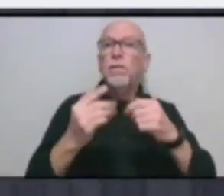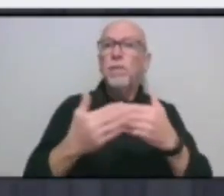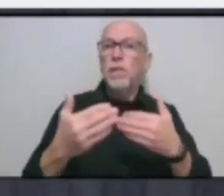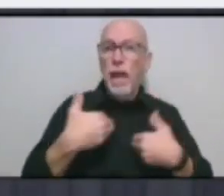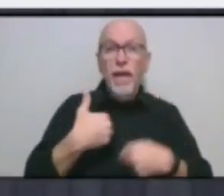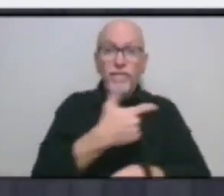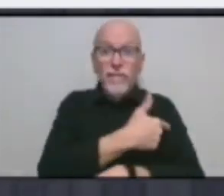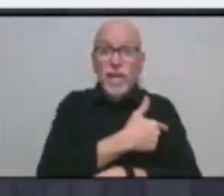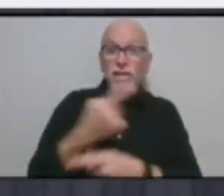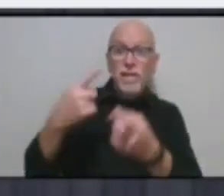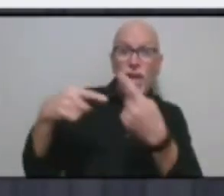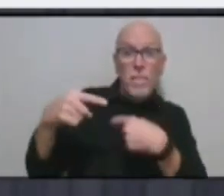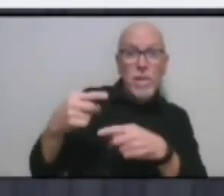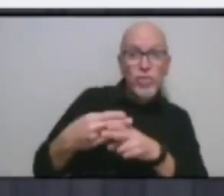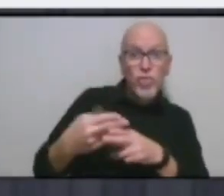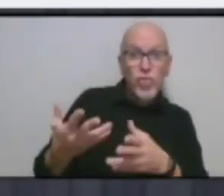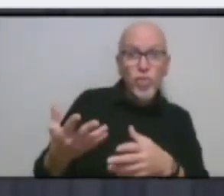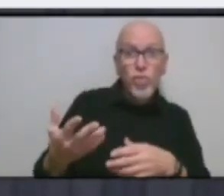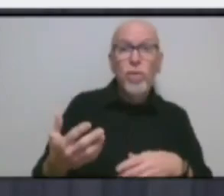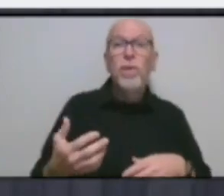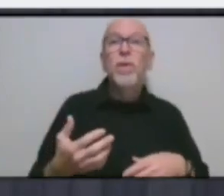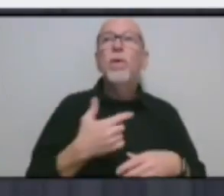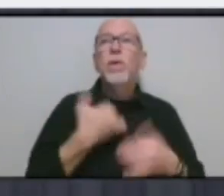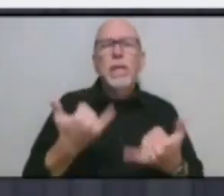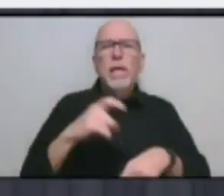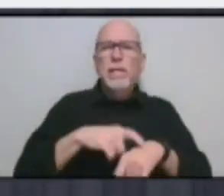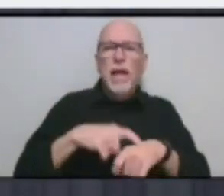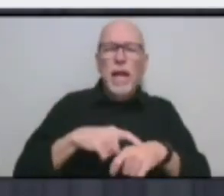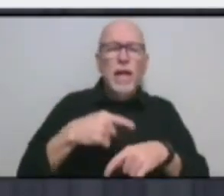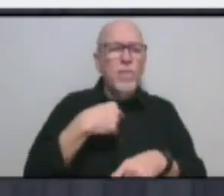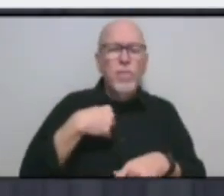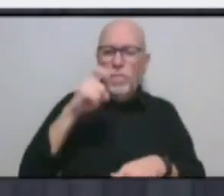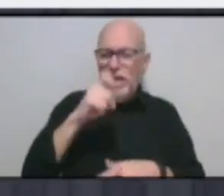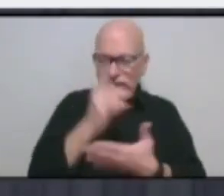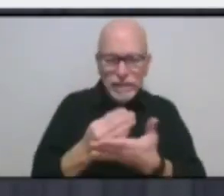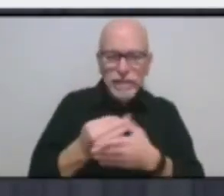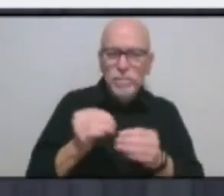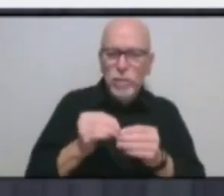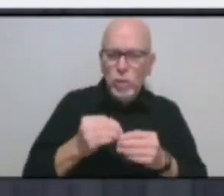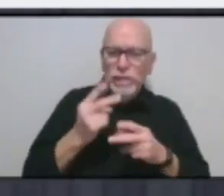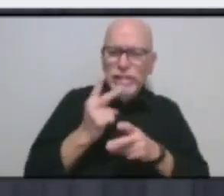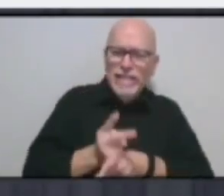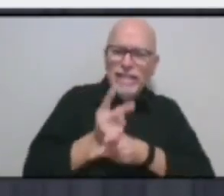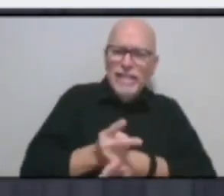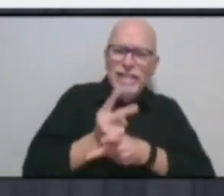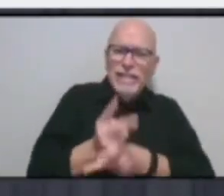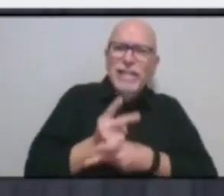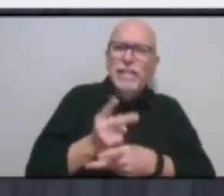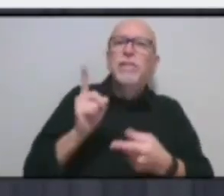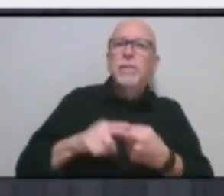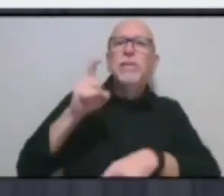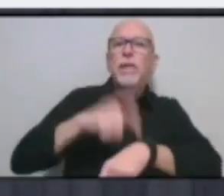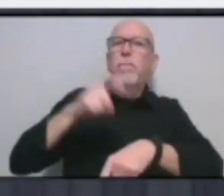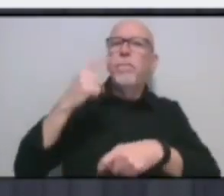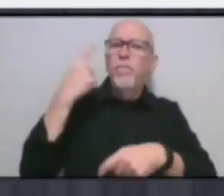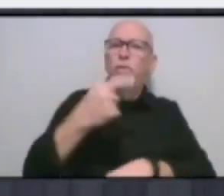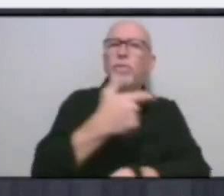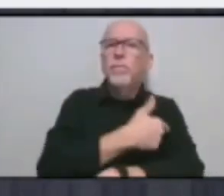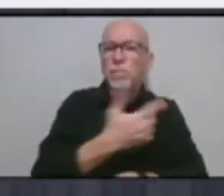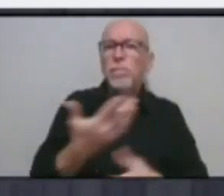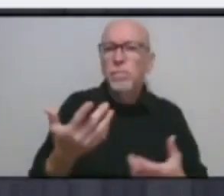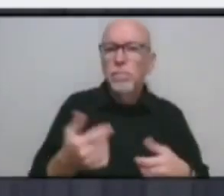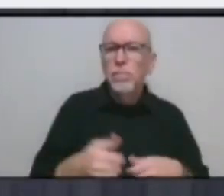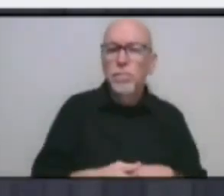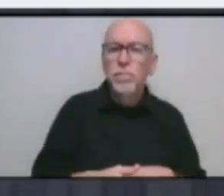the horizon. Now is the time to double down in terms of our precautionary measures, the public health measures that